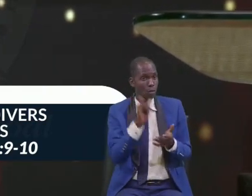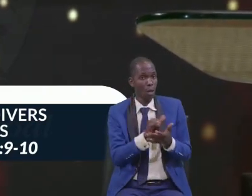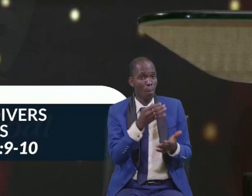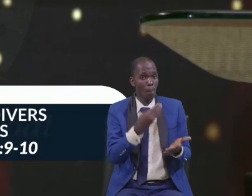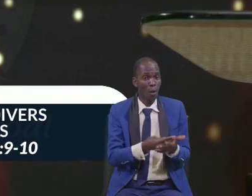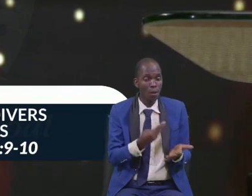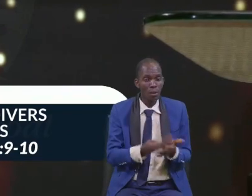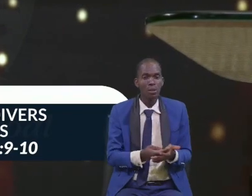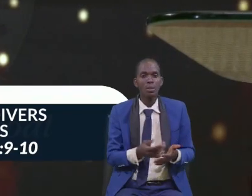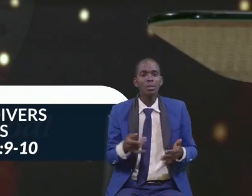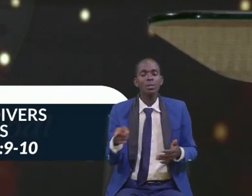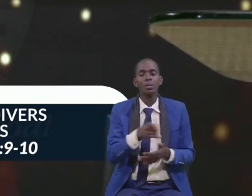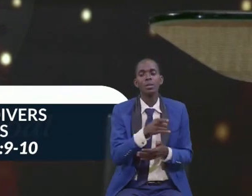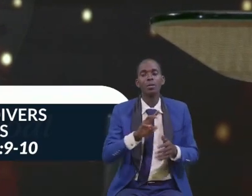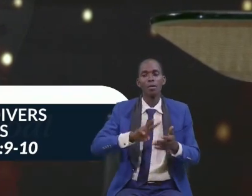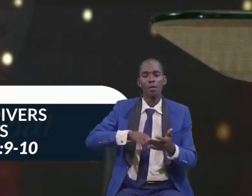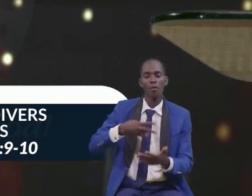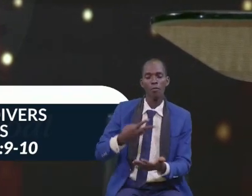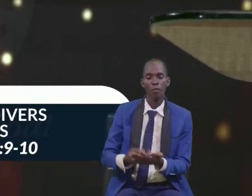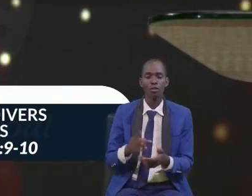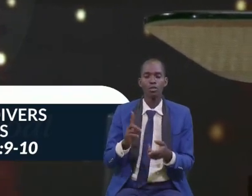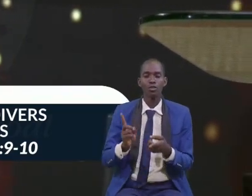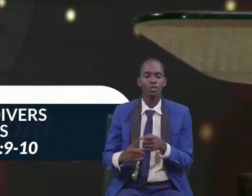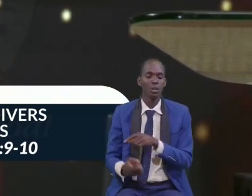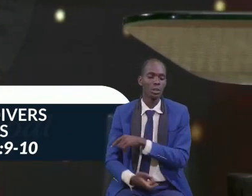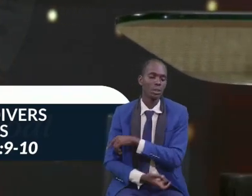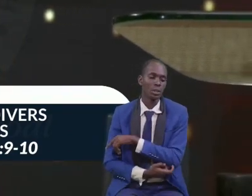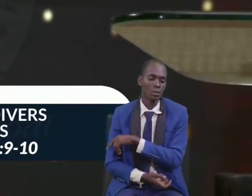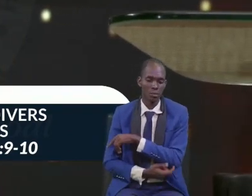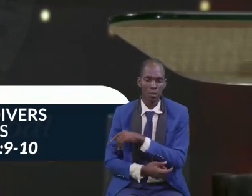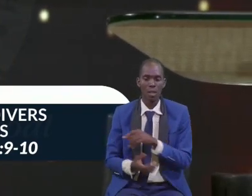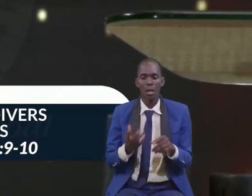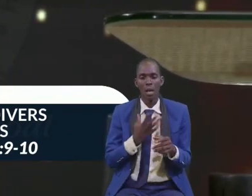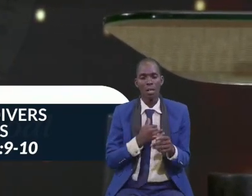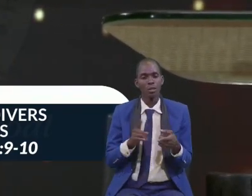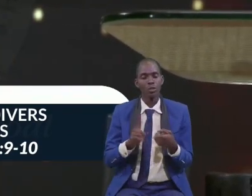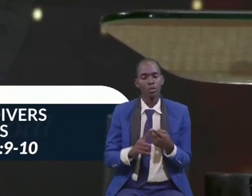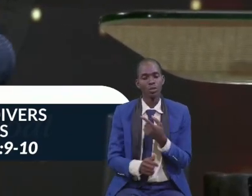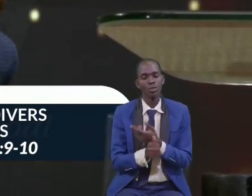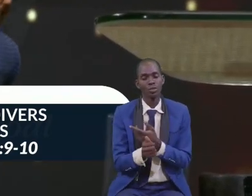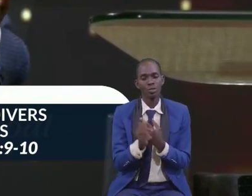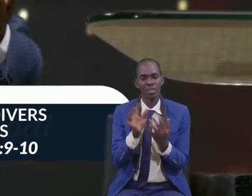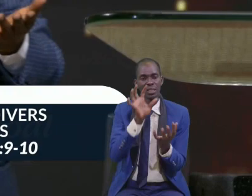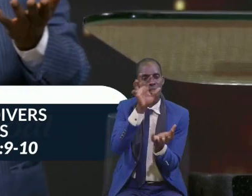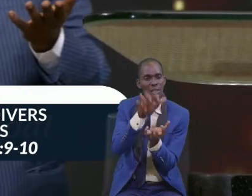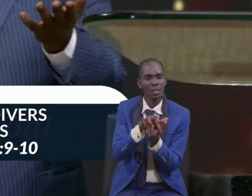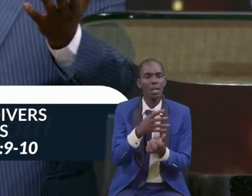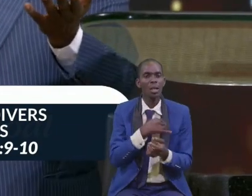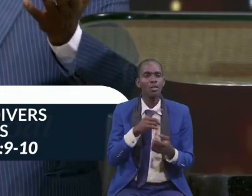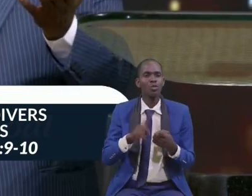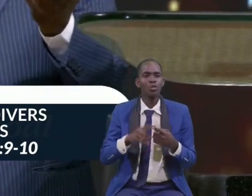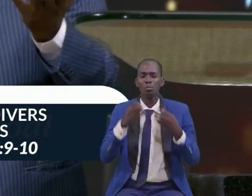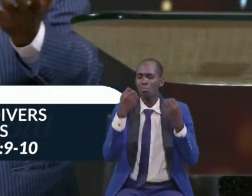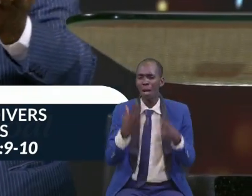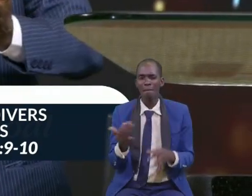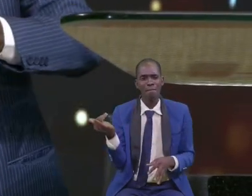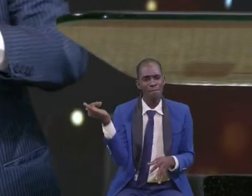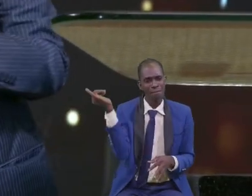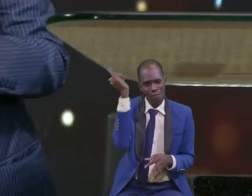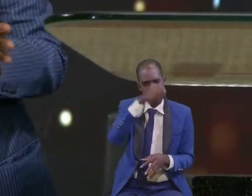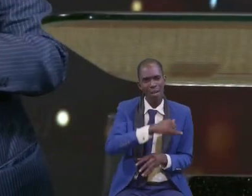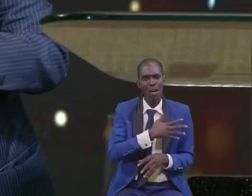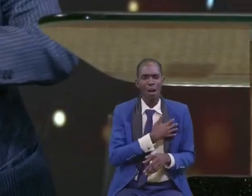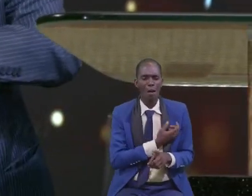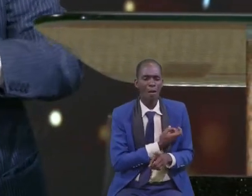fall into a snare and temptation and into many foolish and hurtful lust